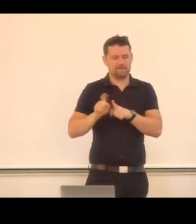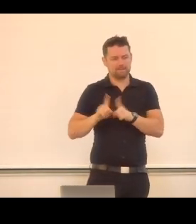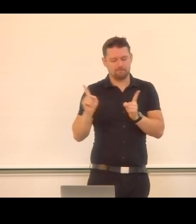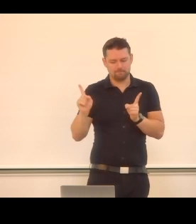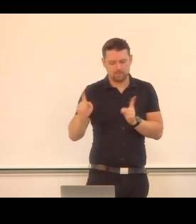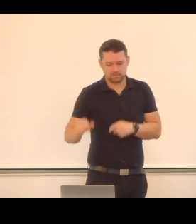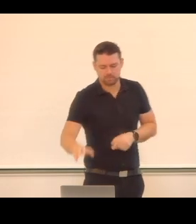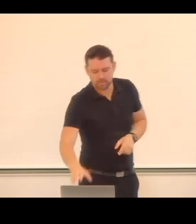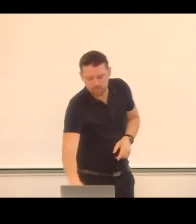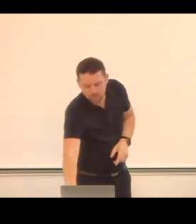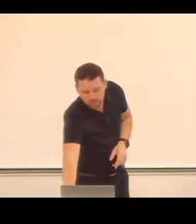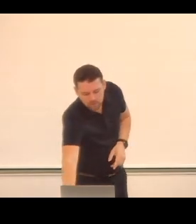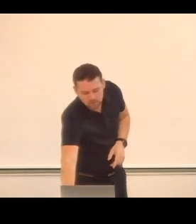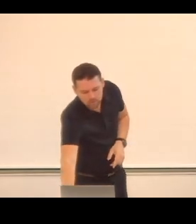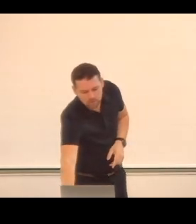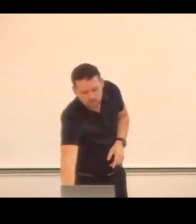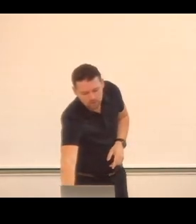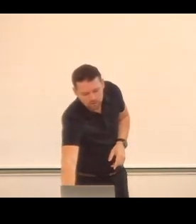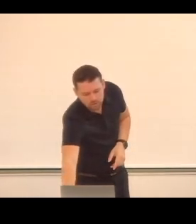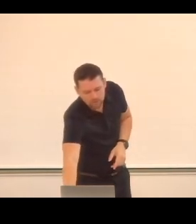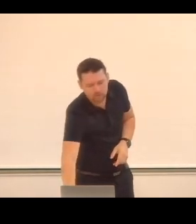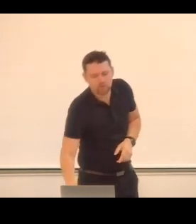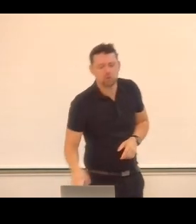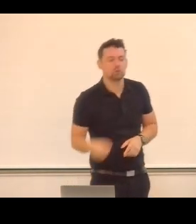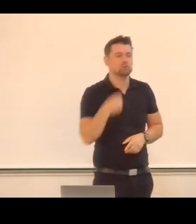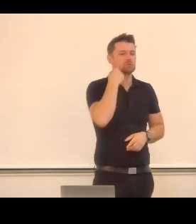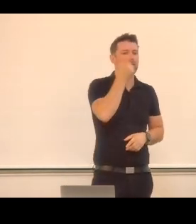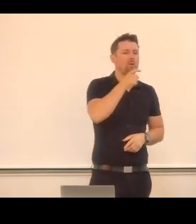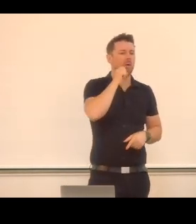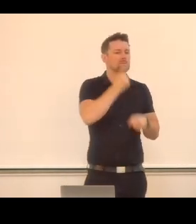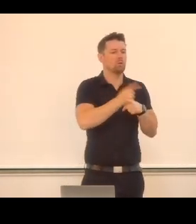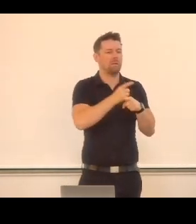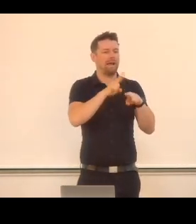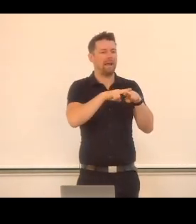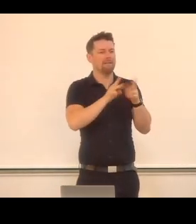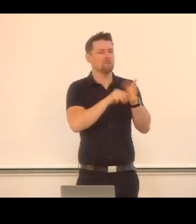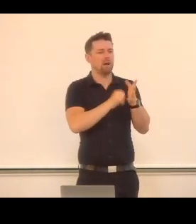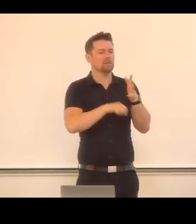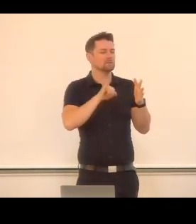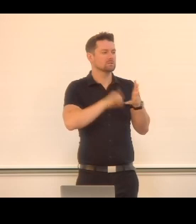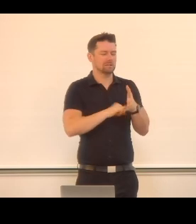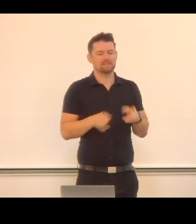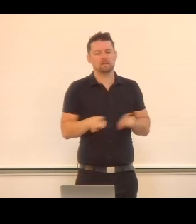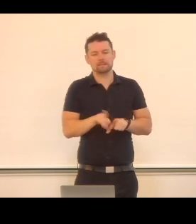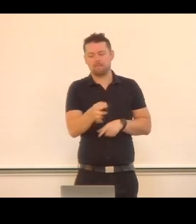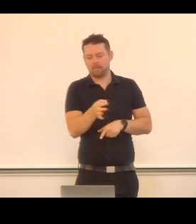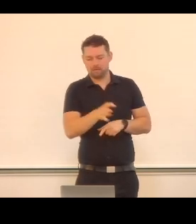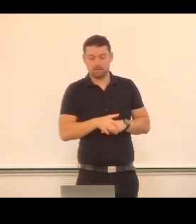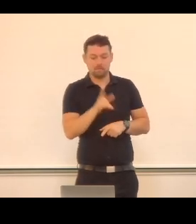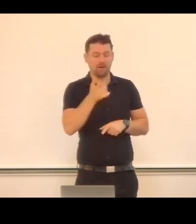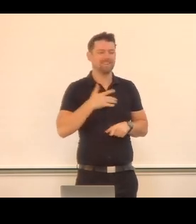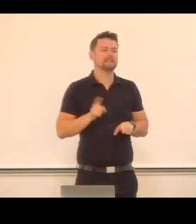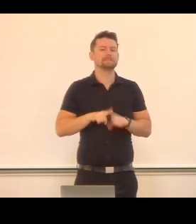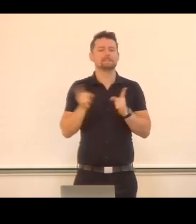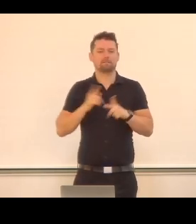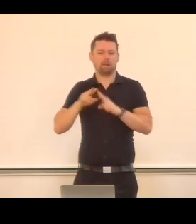hear about FMARS tomorrow. So it's on the same island, but I'm going to talk about a different habitat